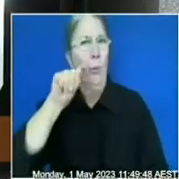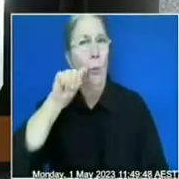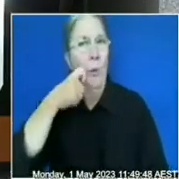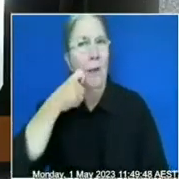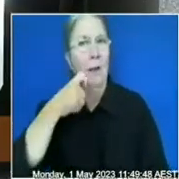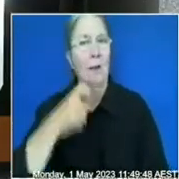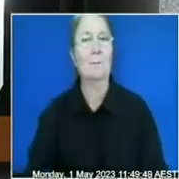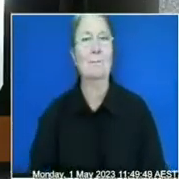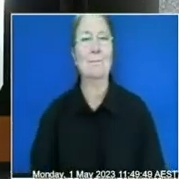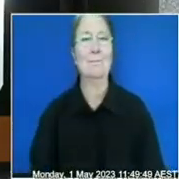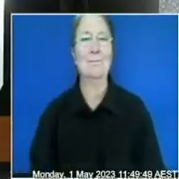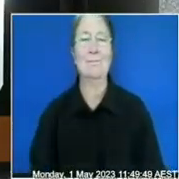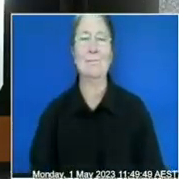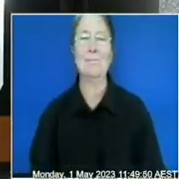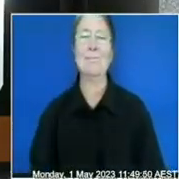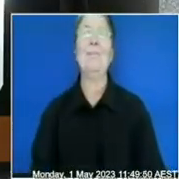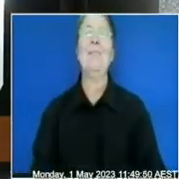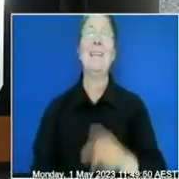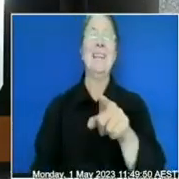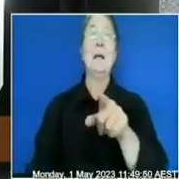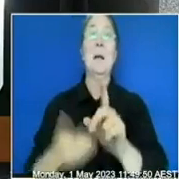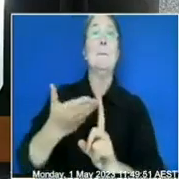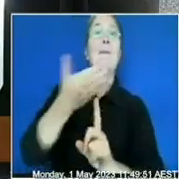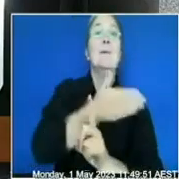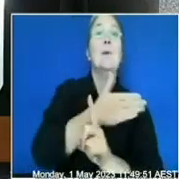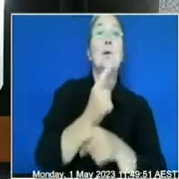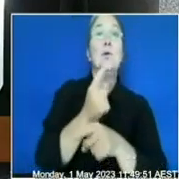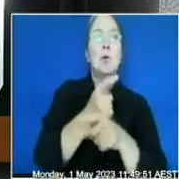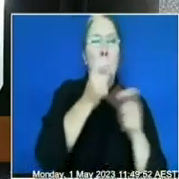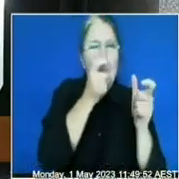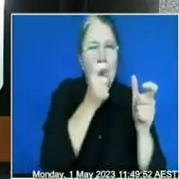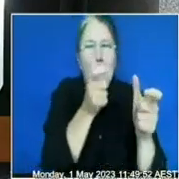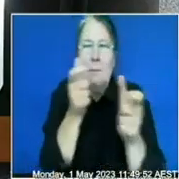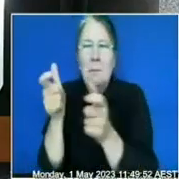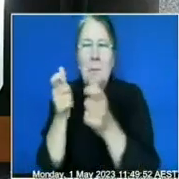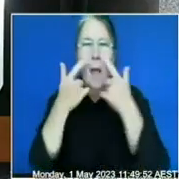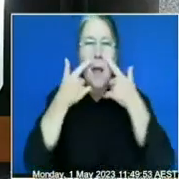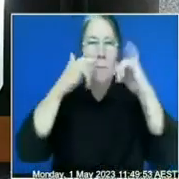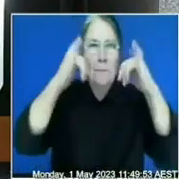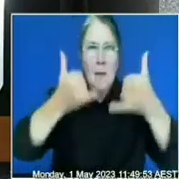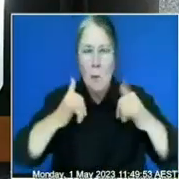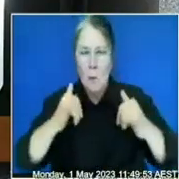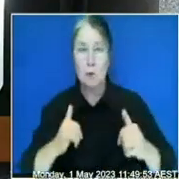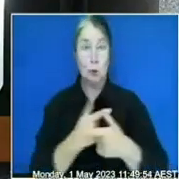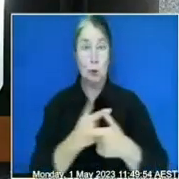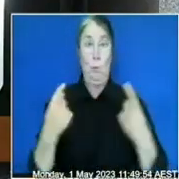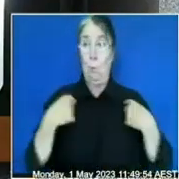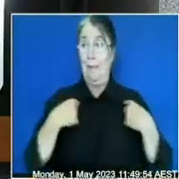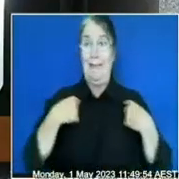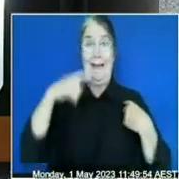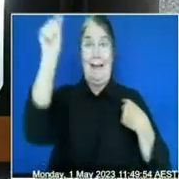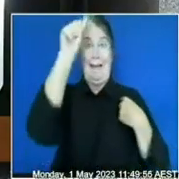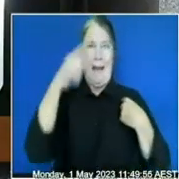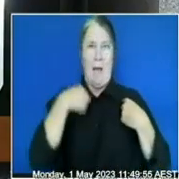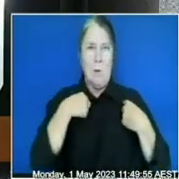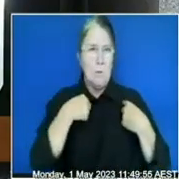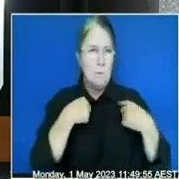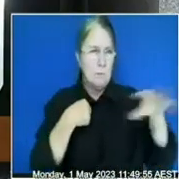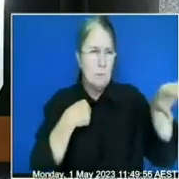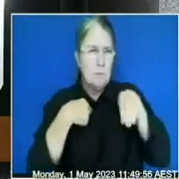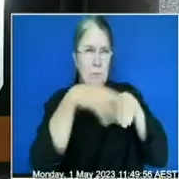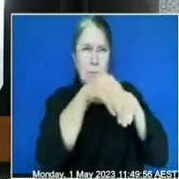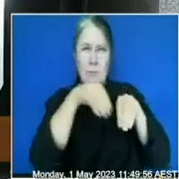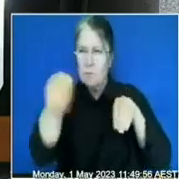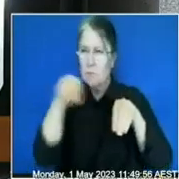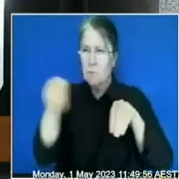been, it's being led by the Centre for Evaluation and Research Evidence in partnership with Urbis and Cox Inner Ridgeway, which is an